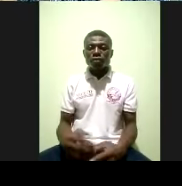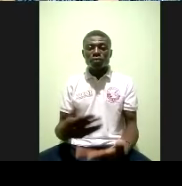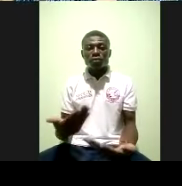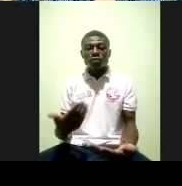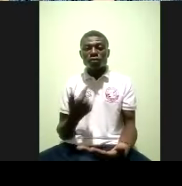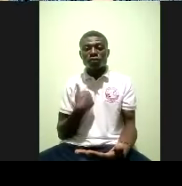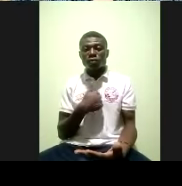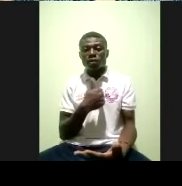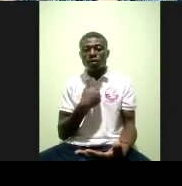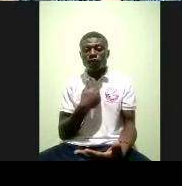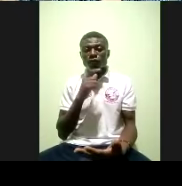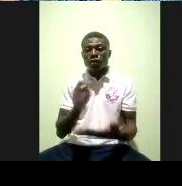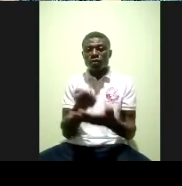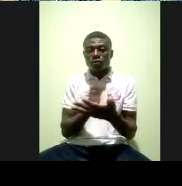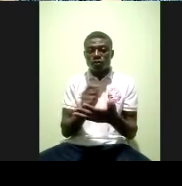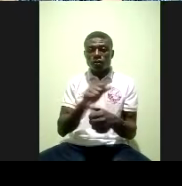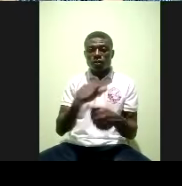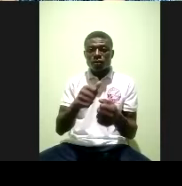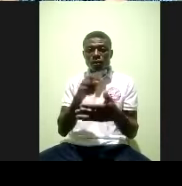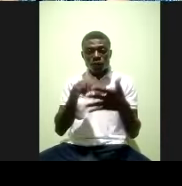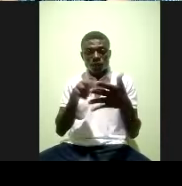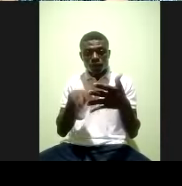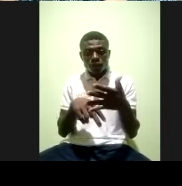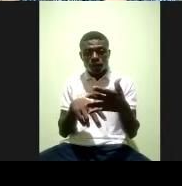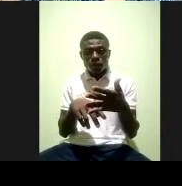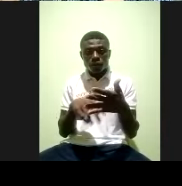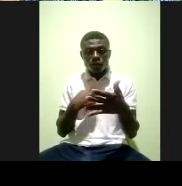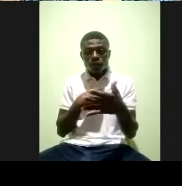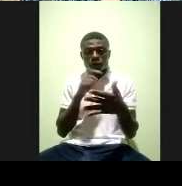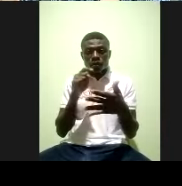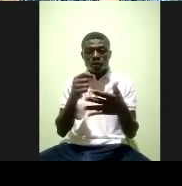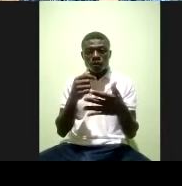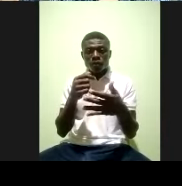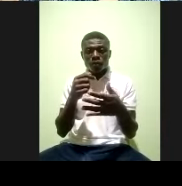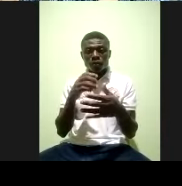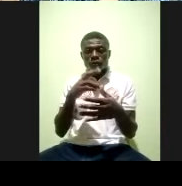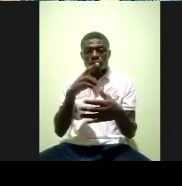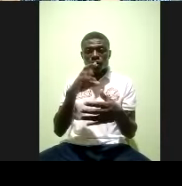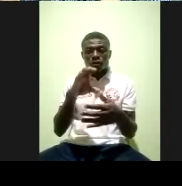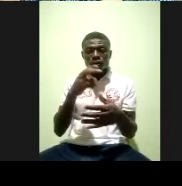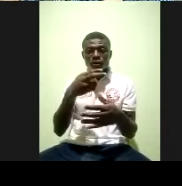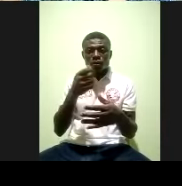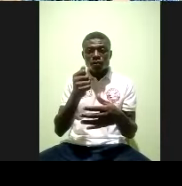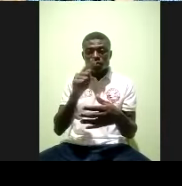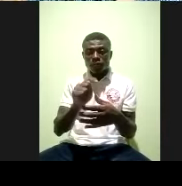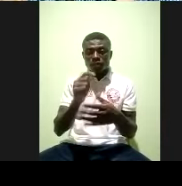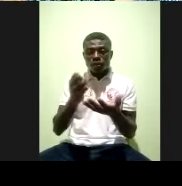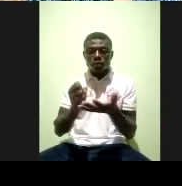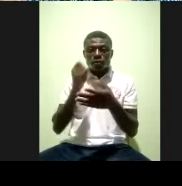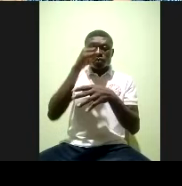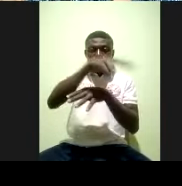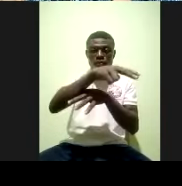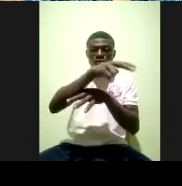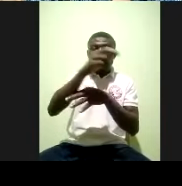they have to write, to read here, the cat jumped over the moon. Omission could be